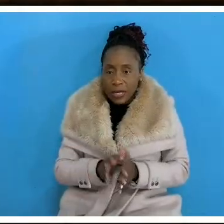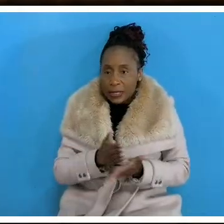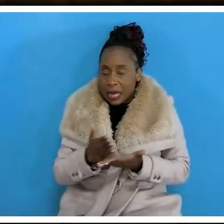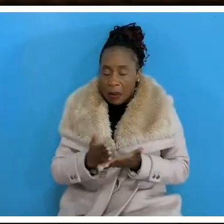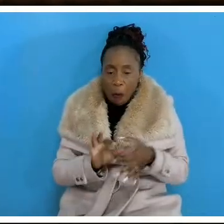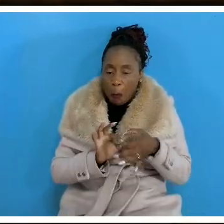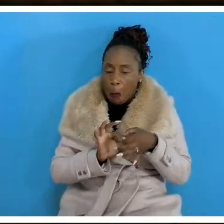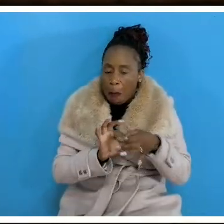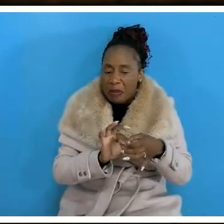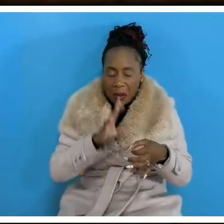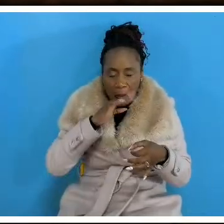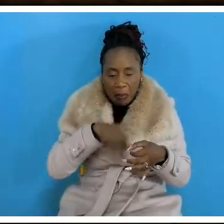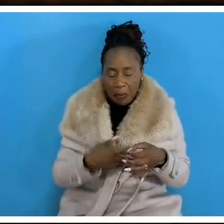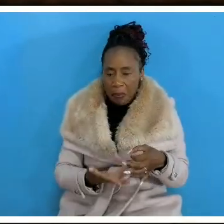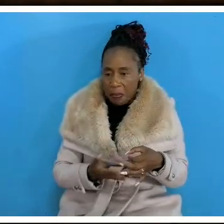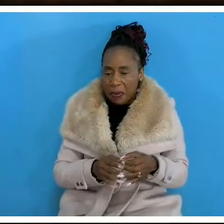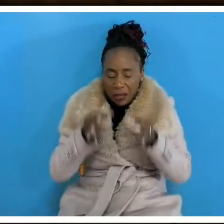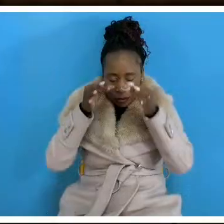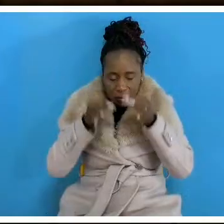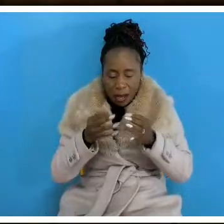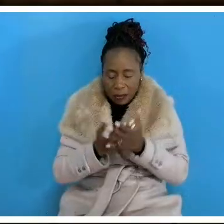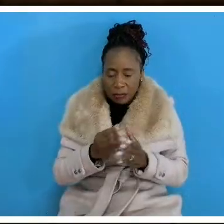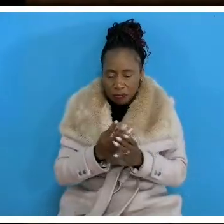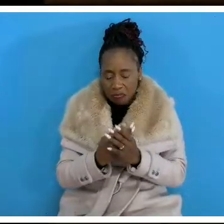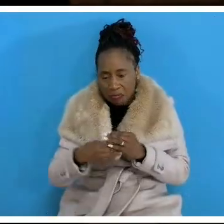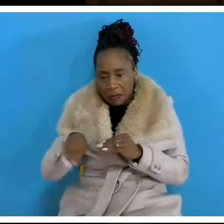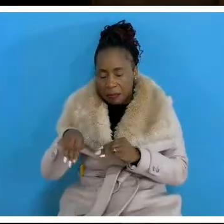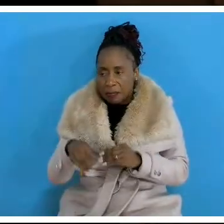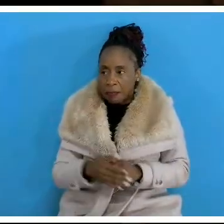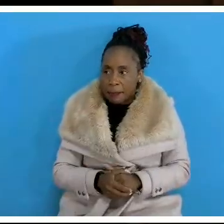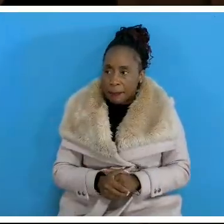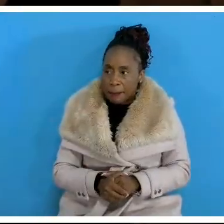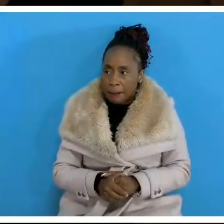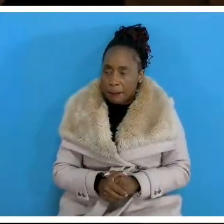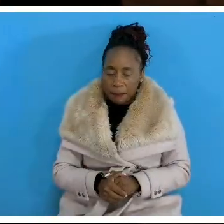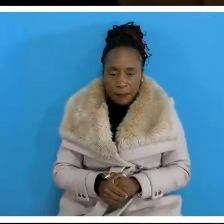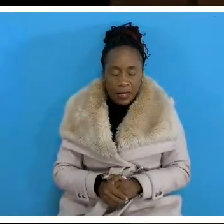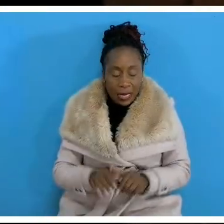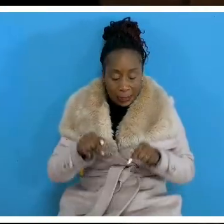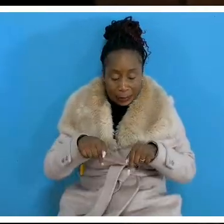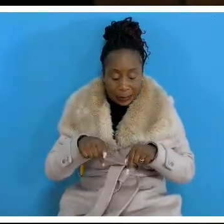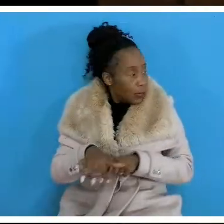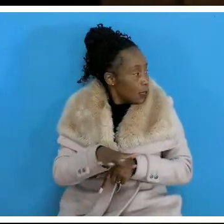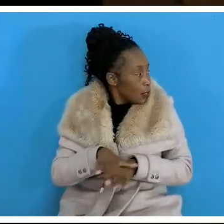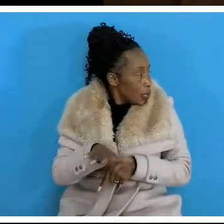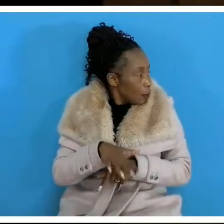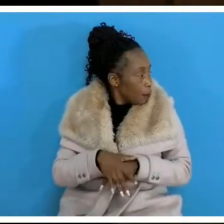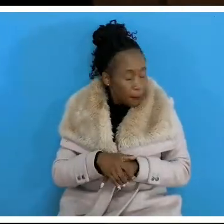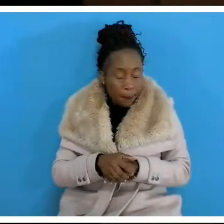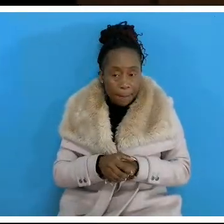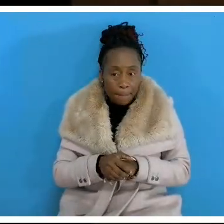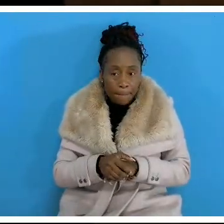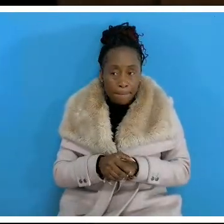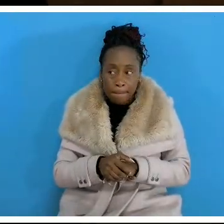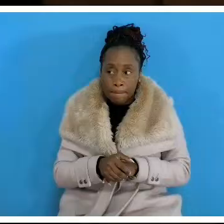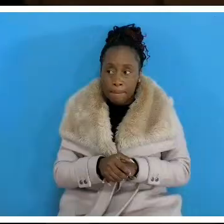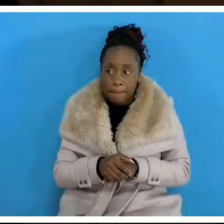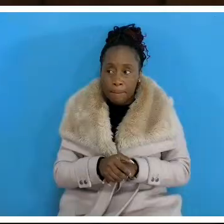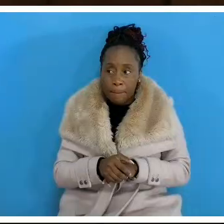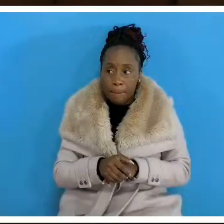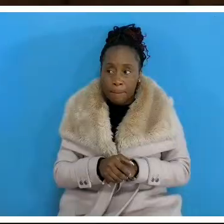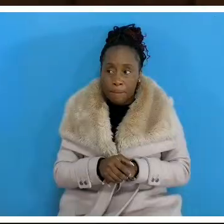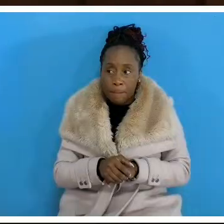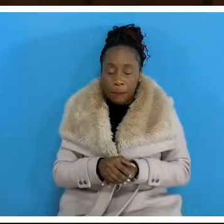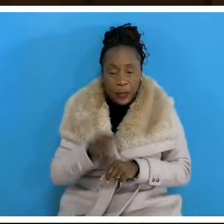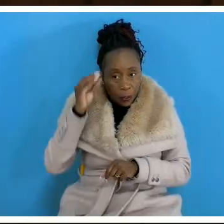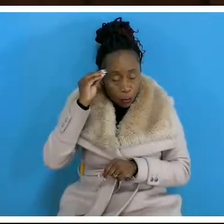would decide to exit them. In terms of this area, the plan, I know we've got a